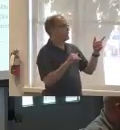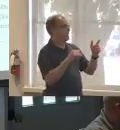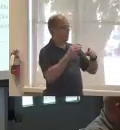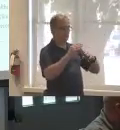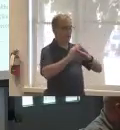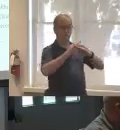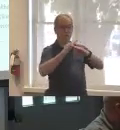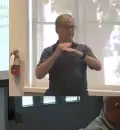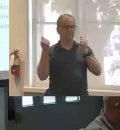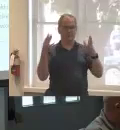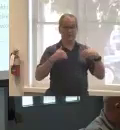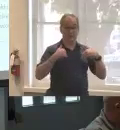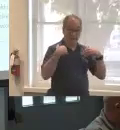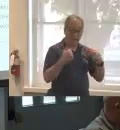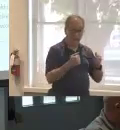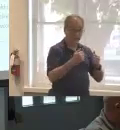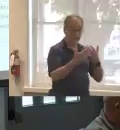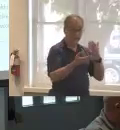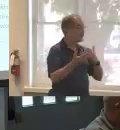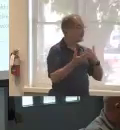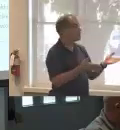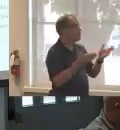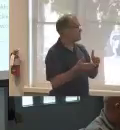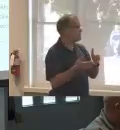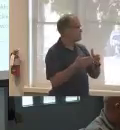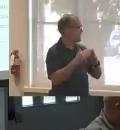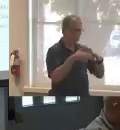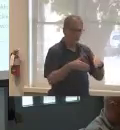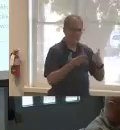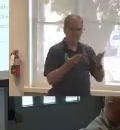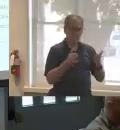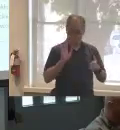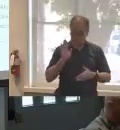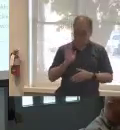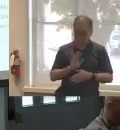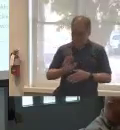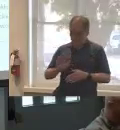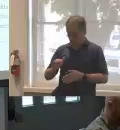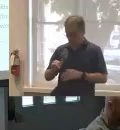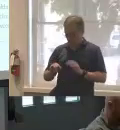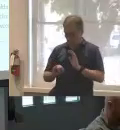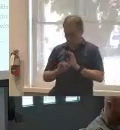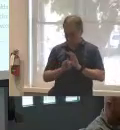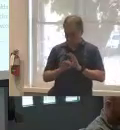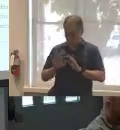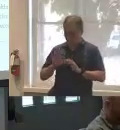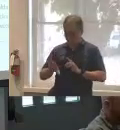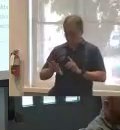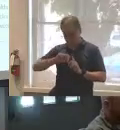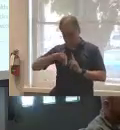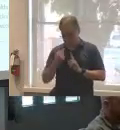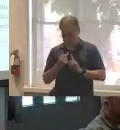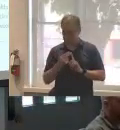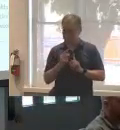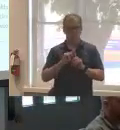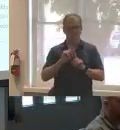health services. They also have language barriers. They have really different understandings of their identities, you know, because sometimes, like, you know, queer and